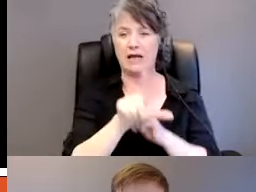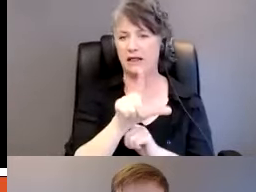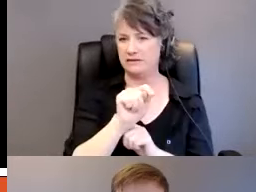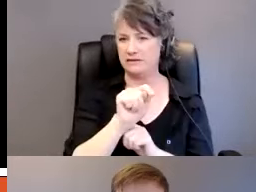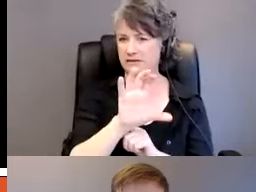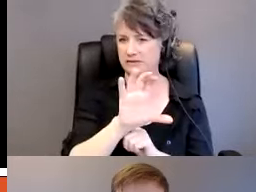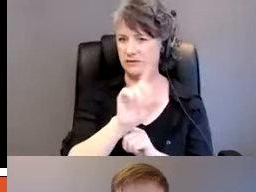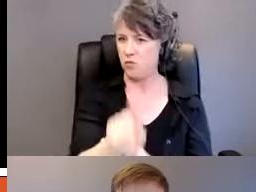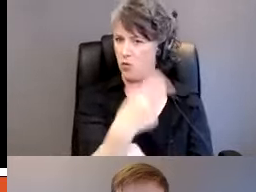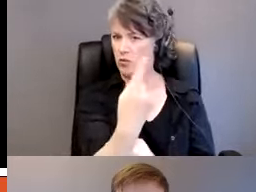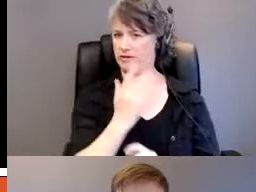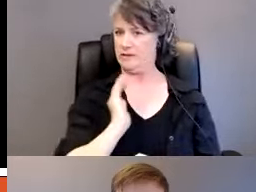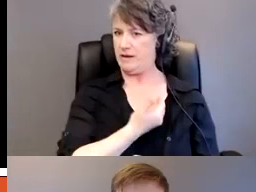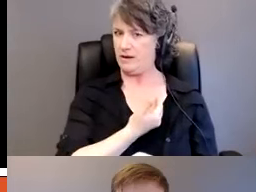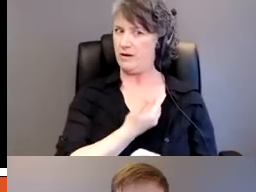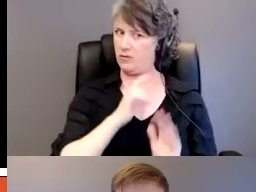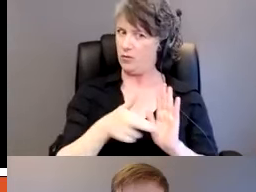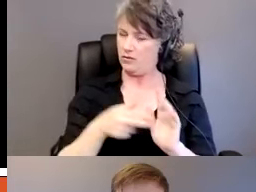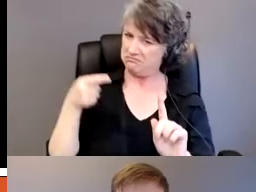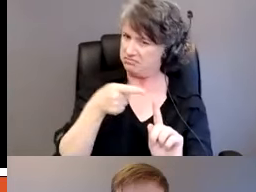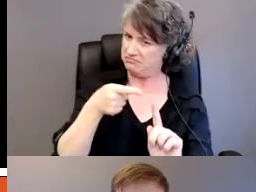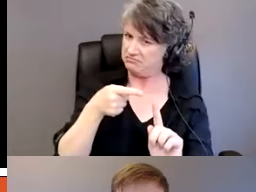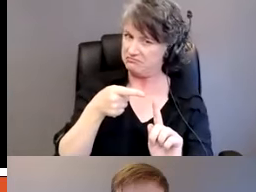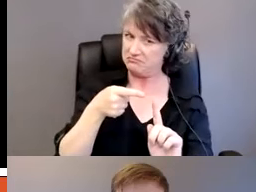care. Next slide, please.